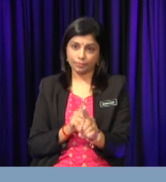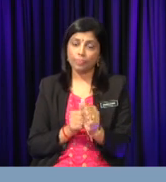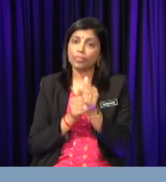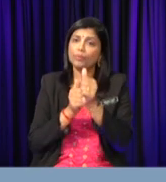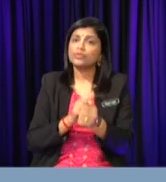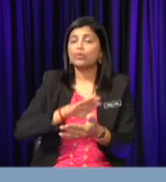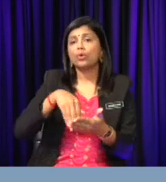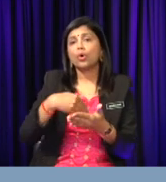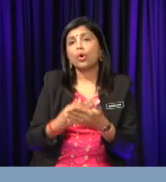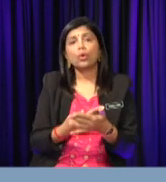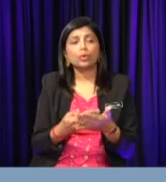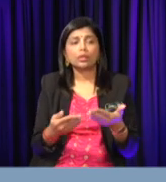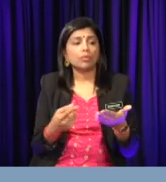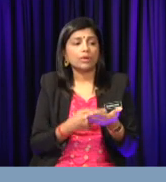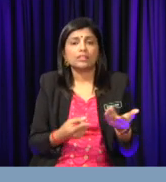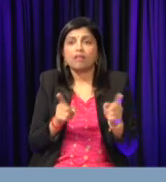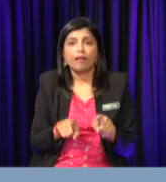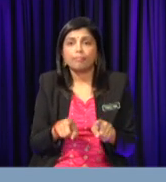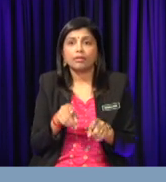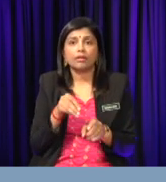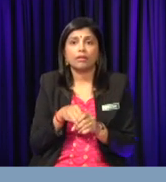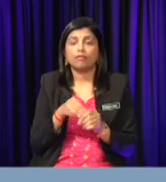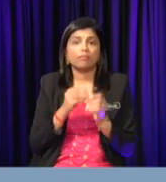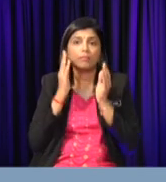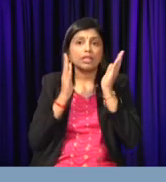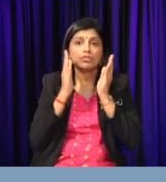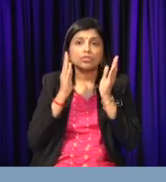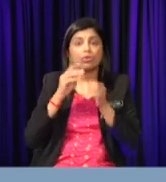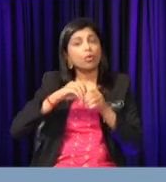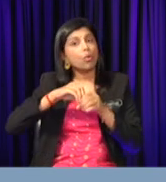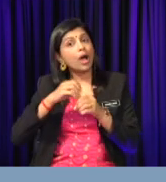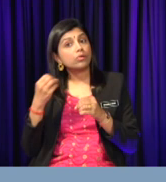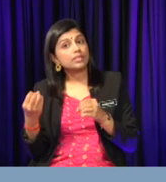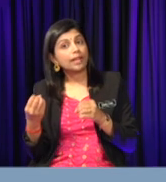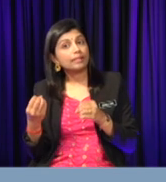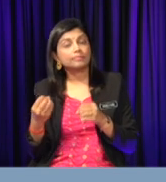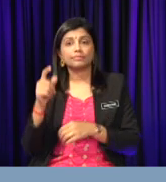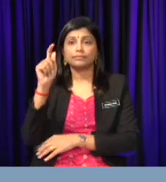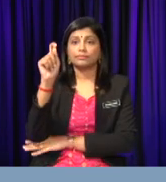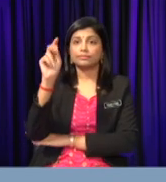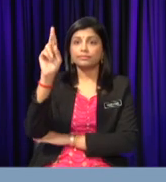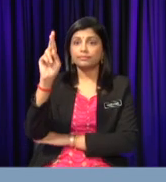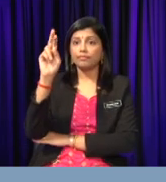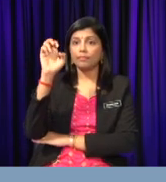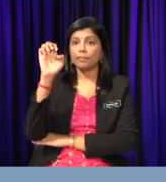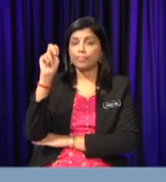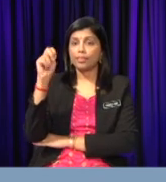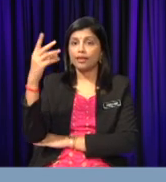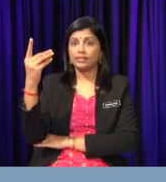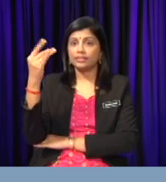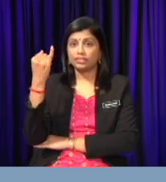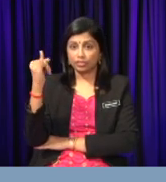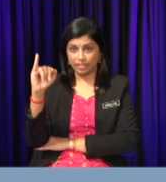are among the one that's among trending among them. And normally it will be questions that are related to their